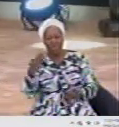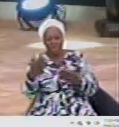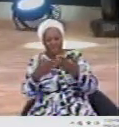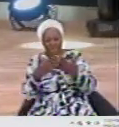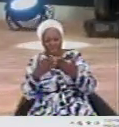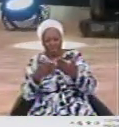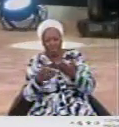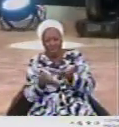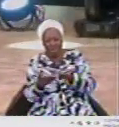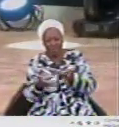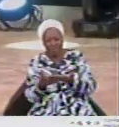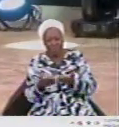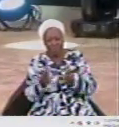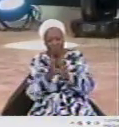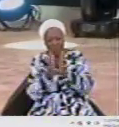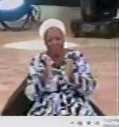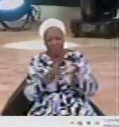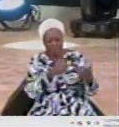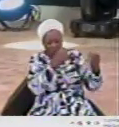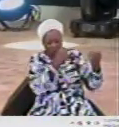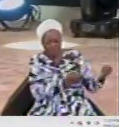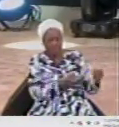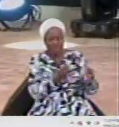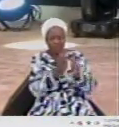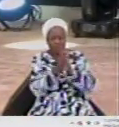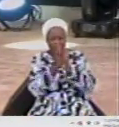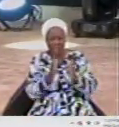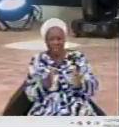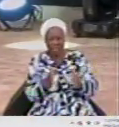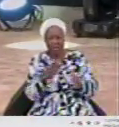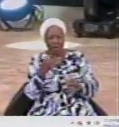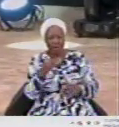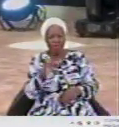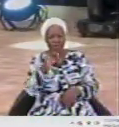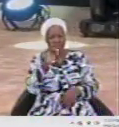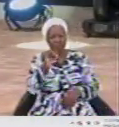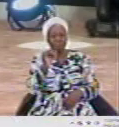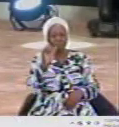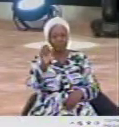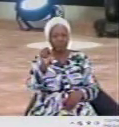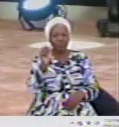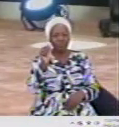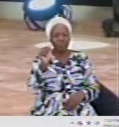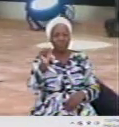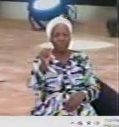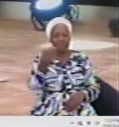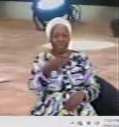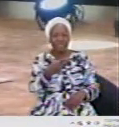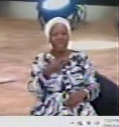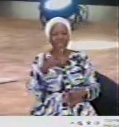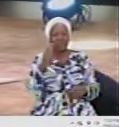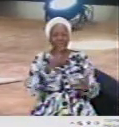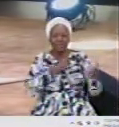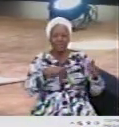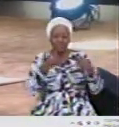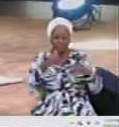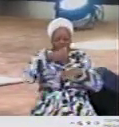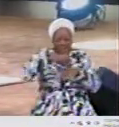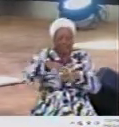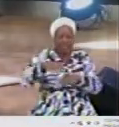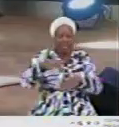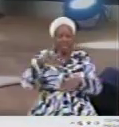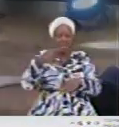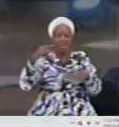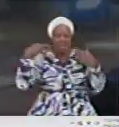courageous prayer, spectacular prayer of Isaiah, the Lord now sent the